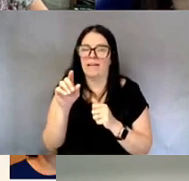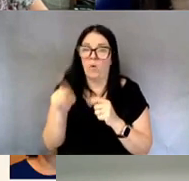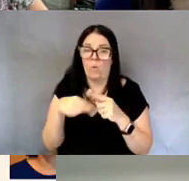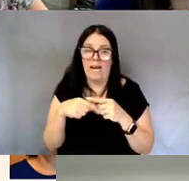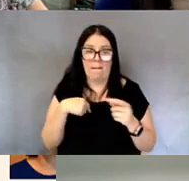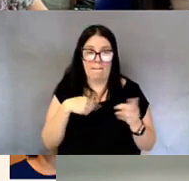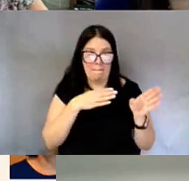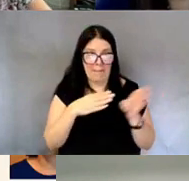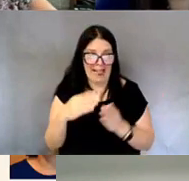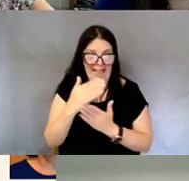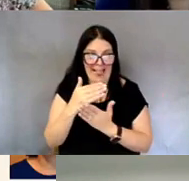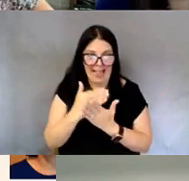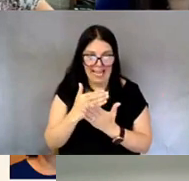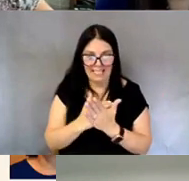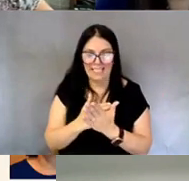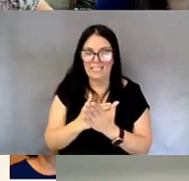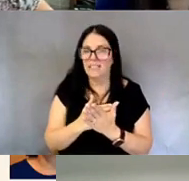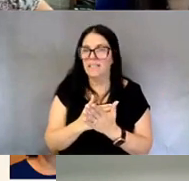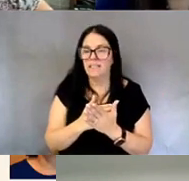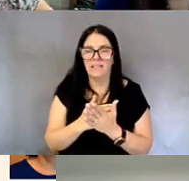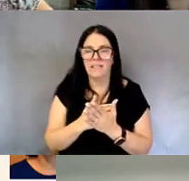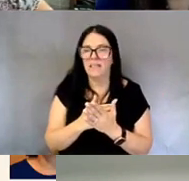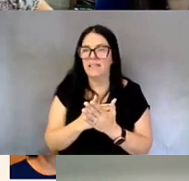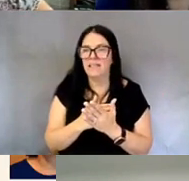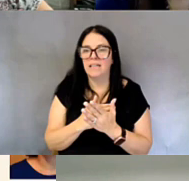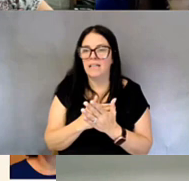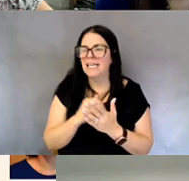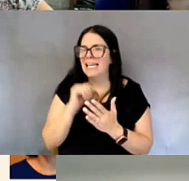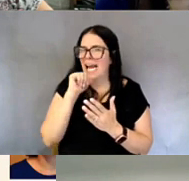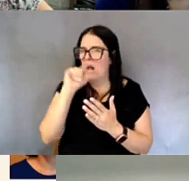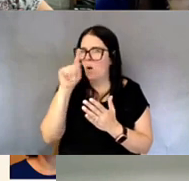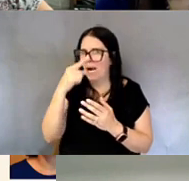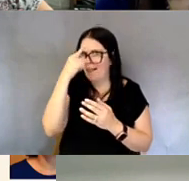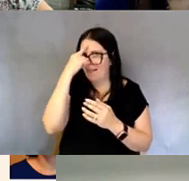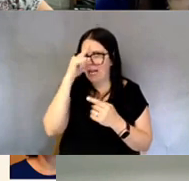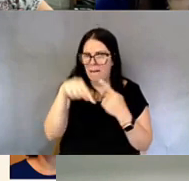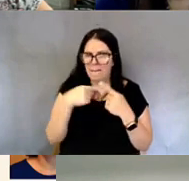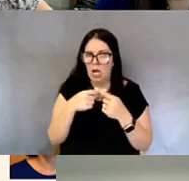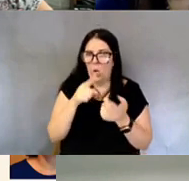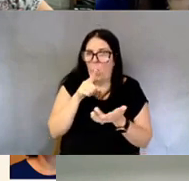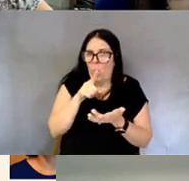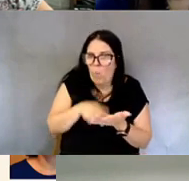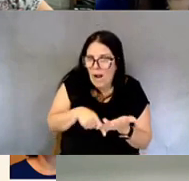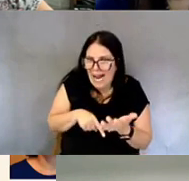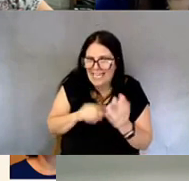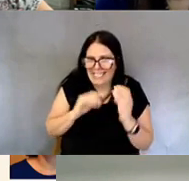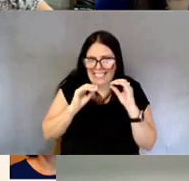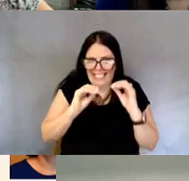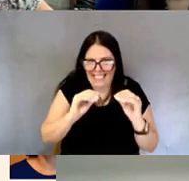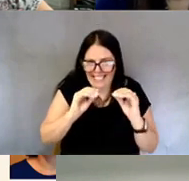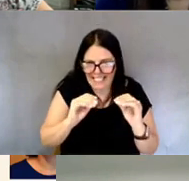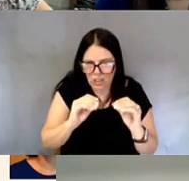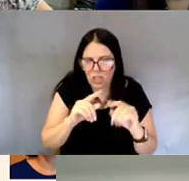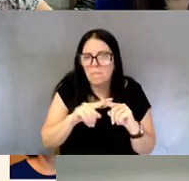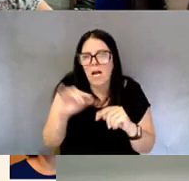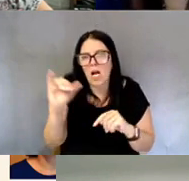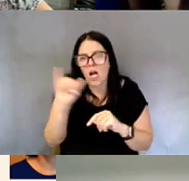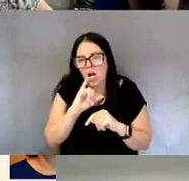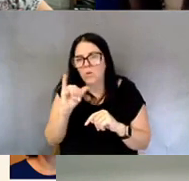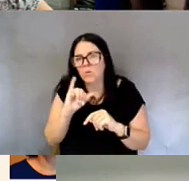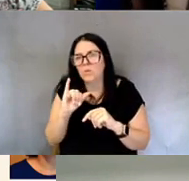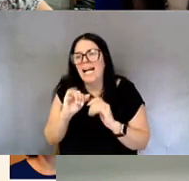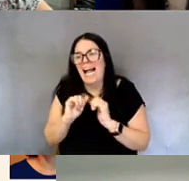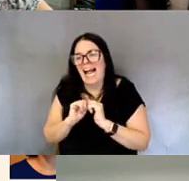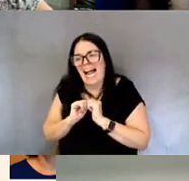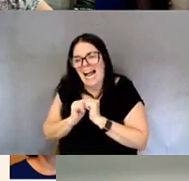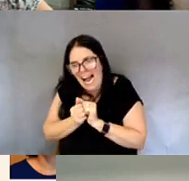planning lessons, we need not just focus on what we are teaching the content, but as well how we are going